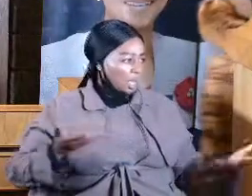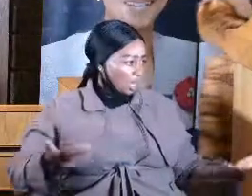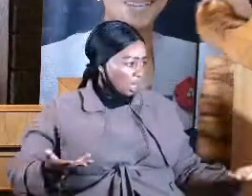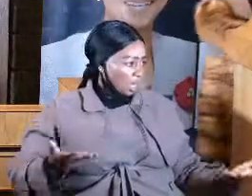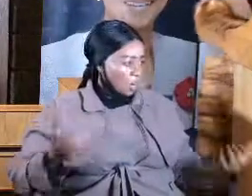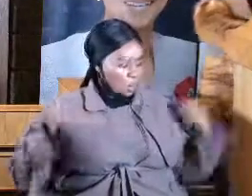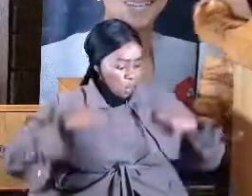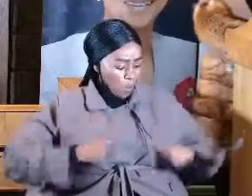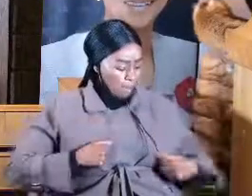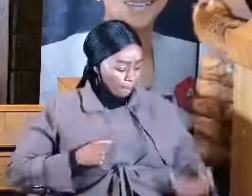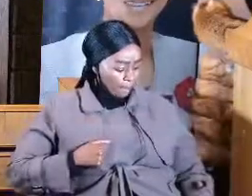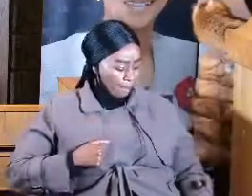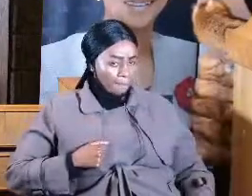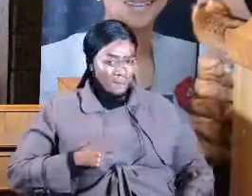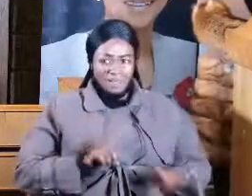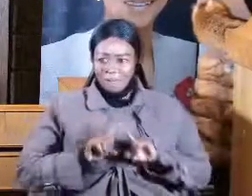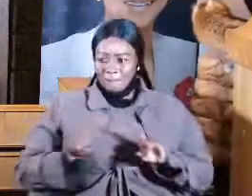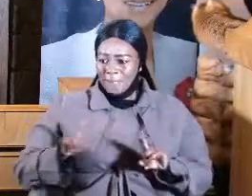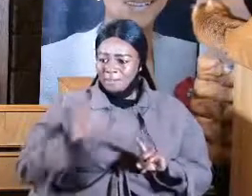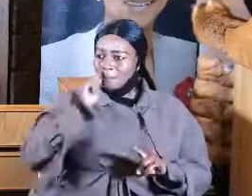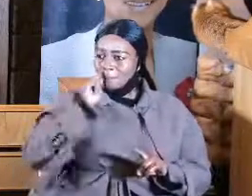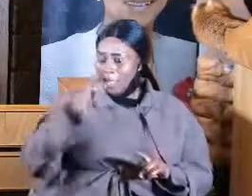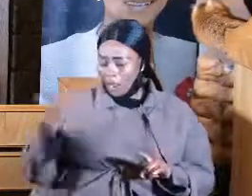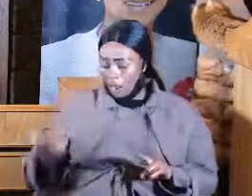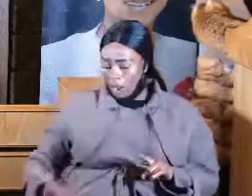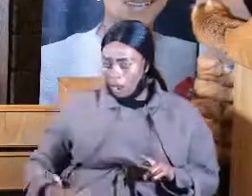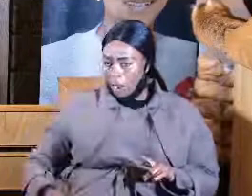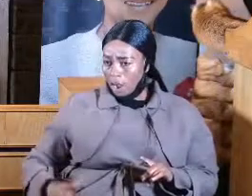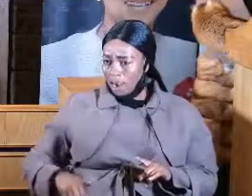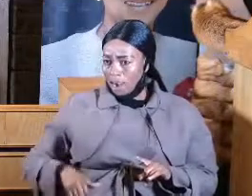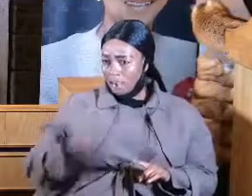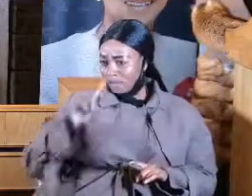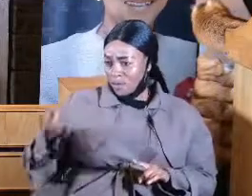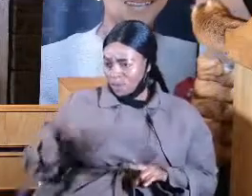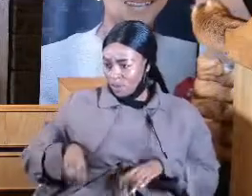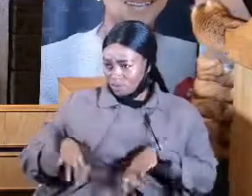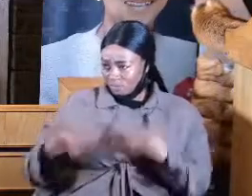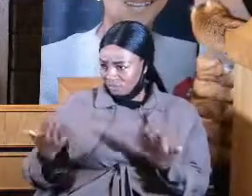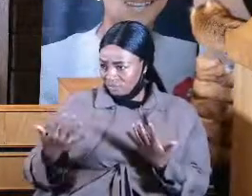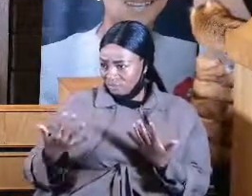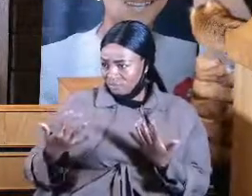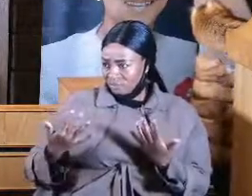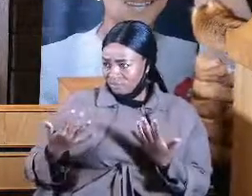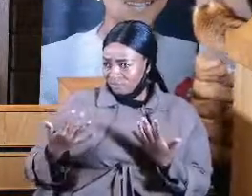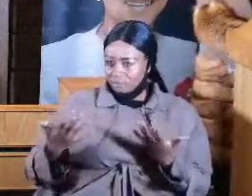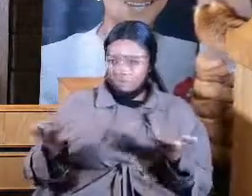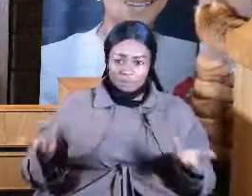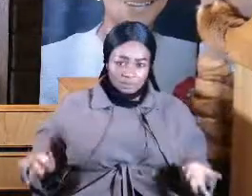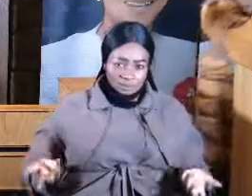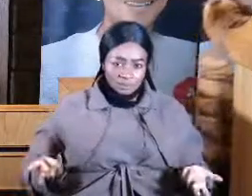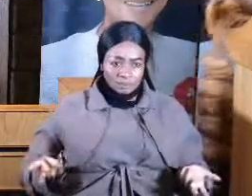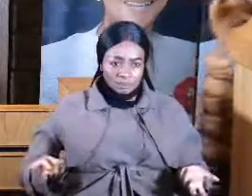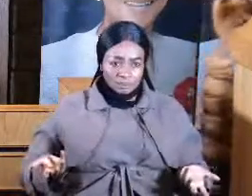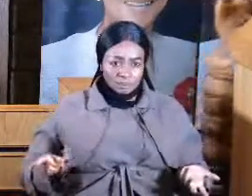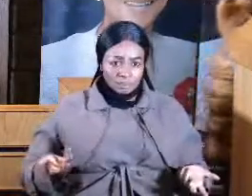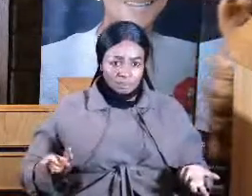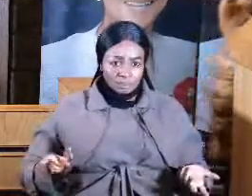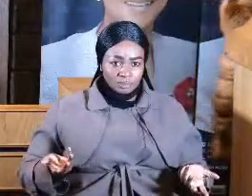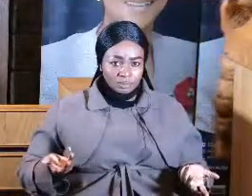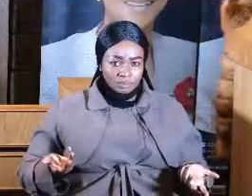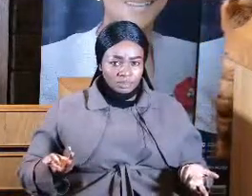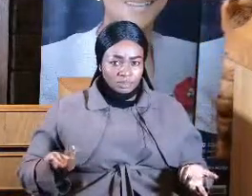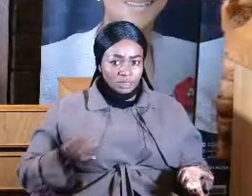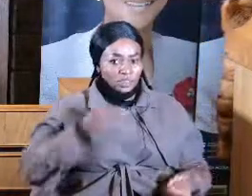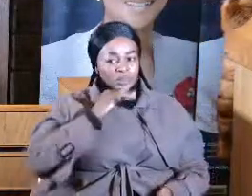you'll never find anything wrong with any man wearing anything, no matter how funny it is, in a taxi. Therefore, we